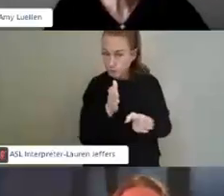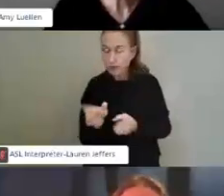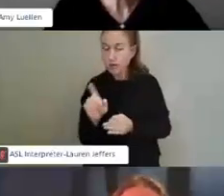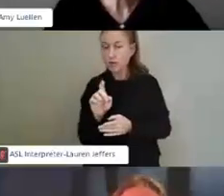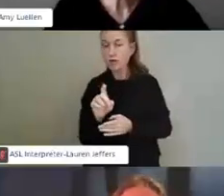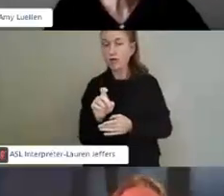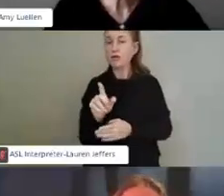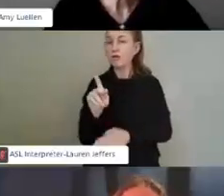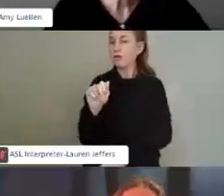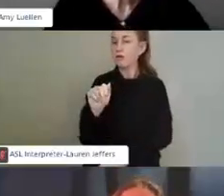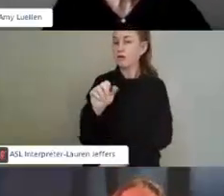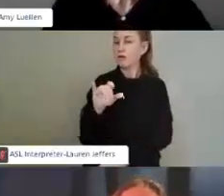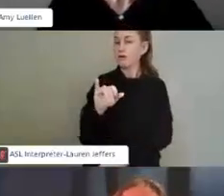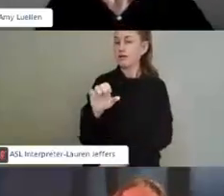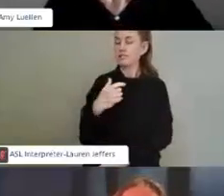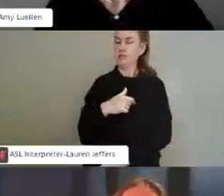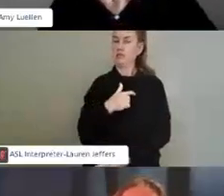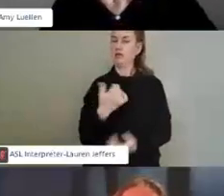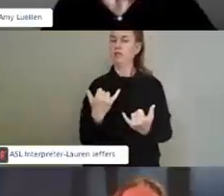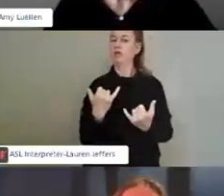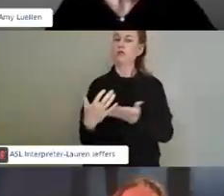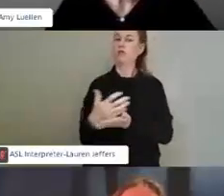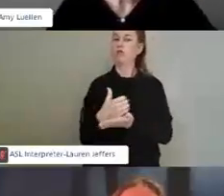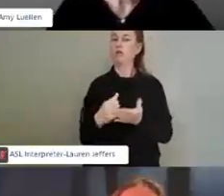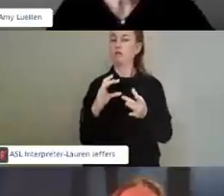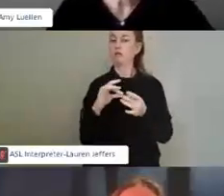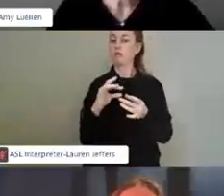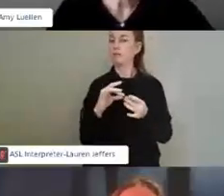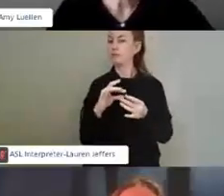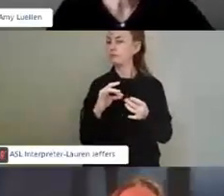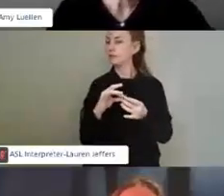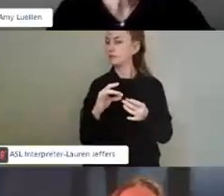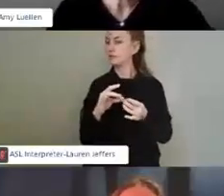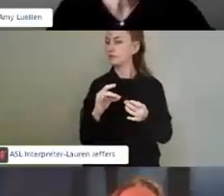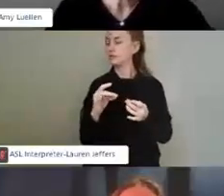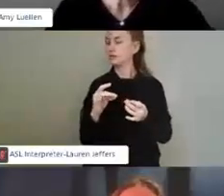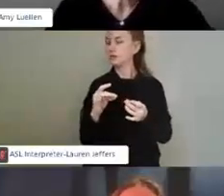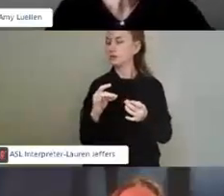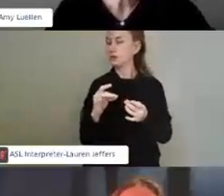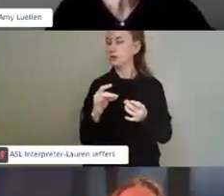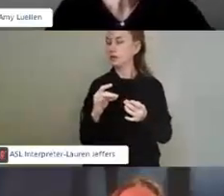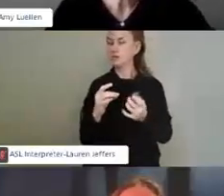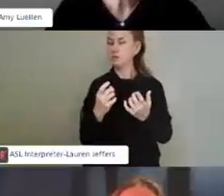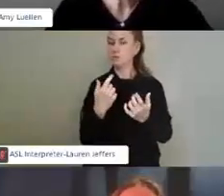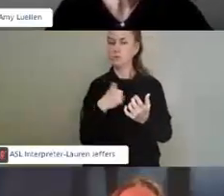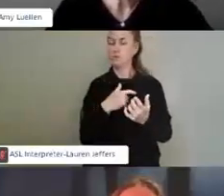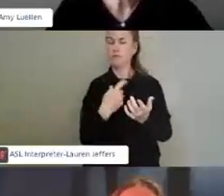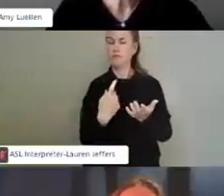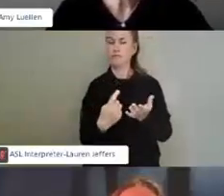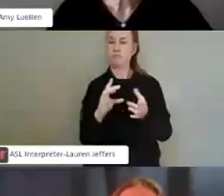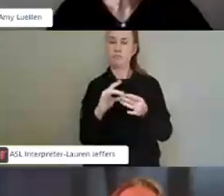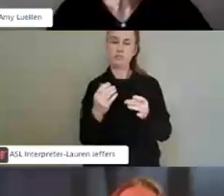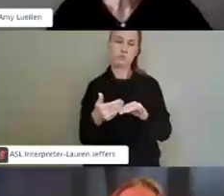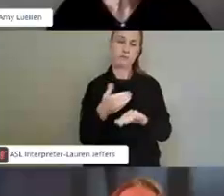This is Casey. We're collecting comments, and we're going to be, or as far as we've said before, we would collect up all the